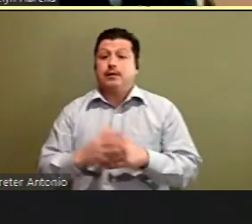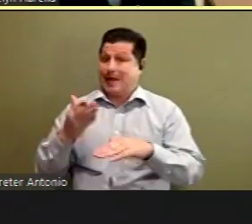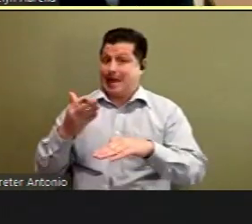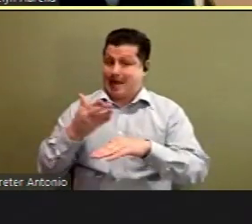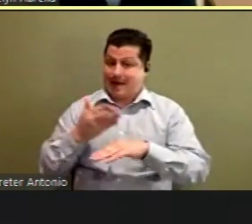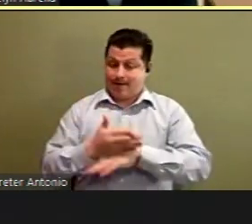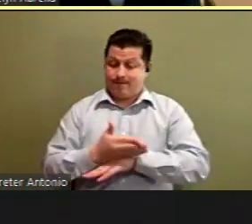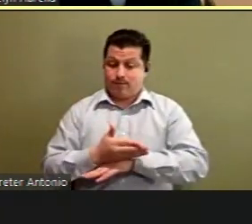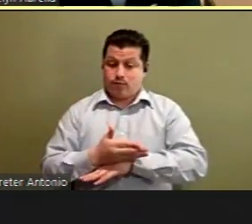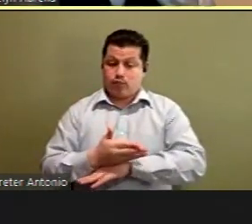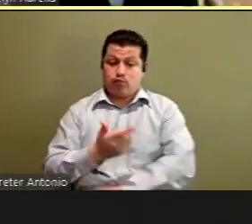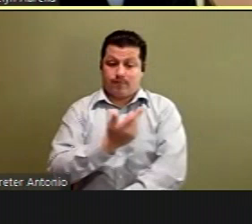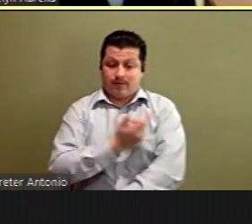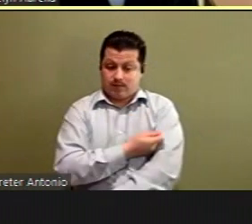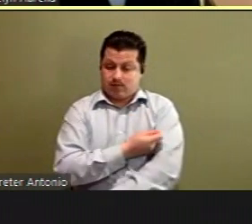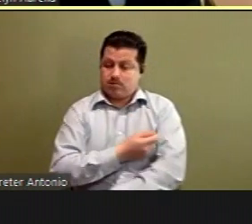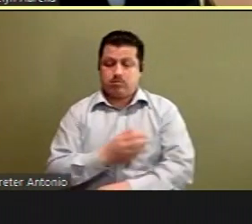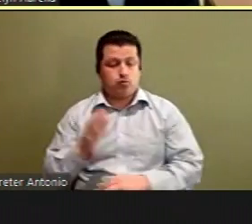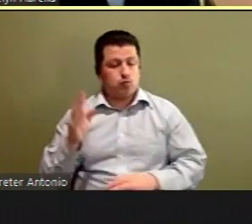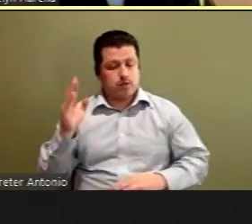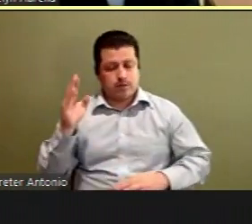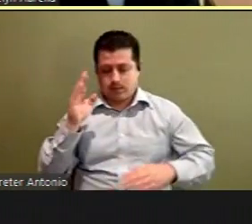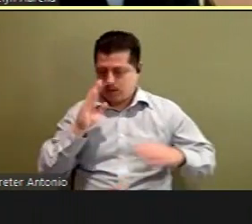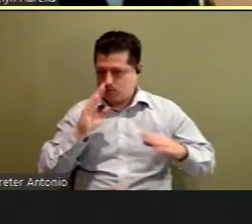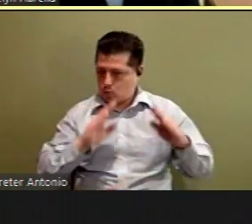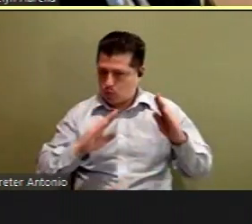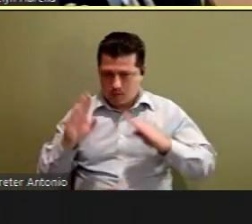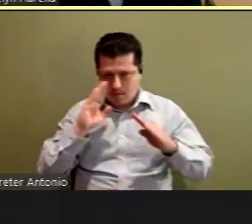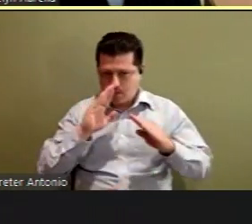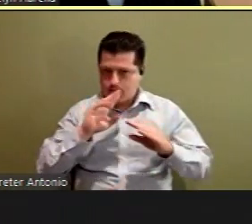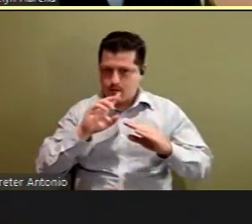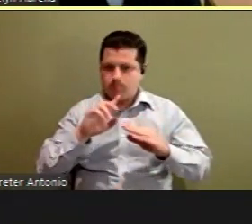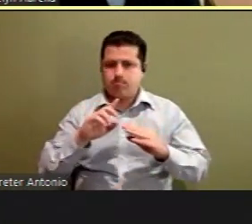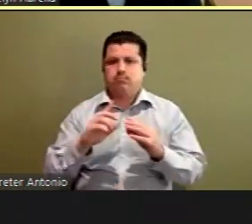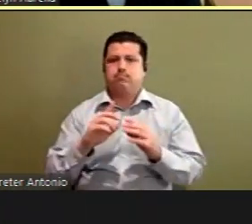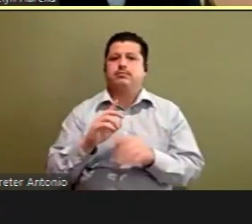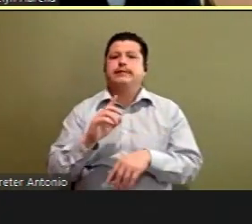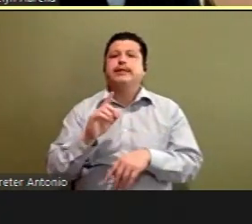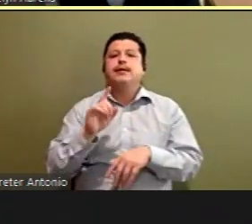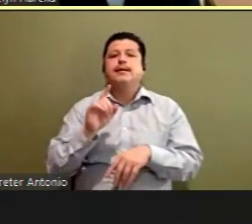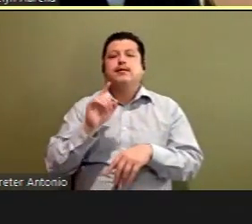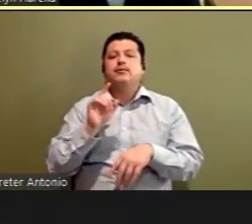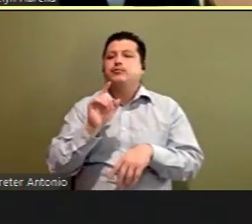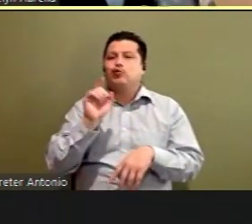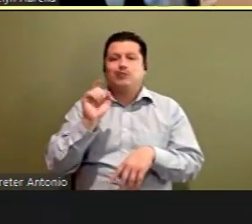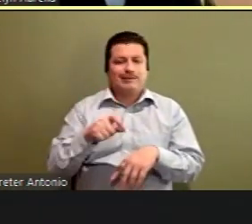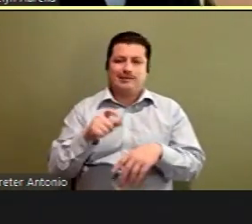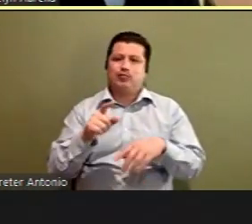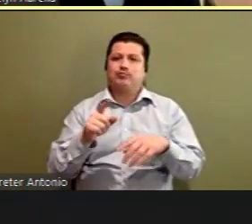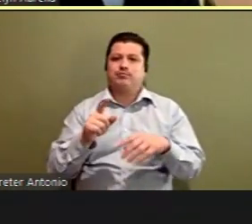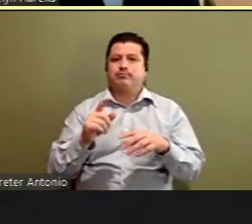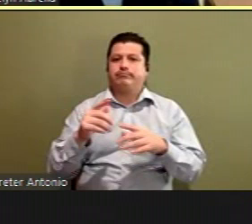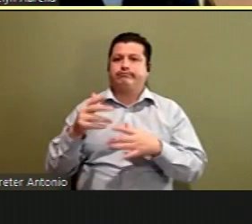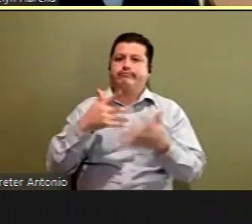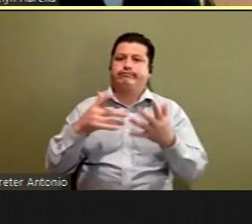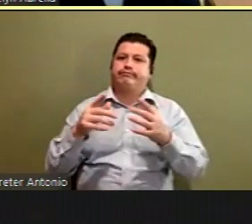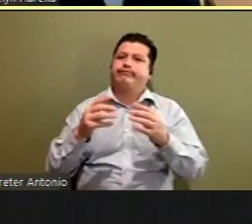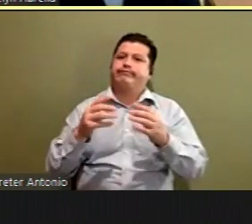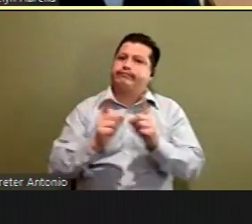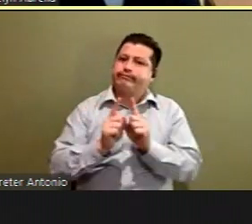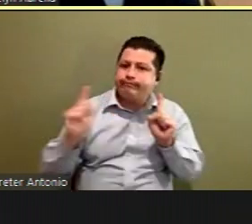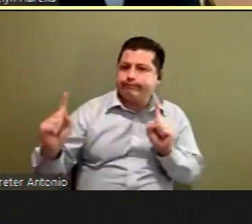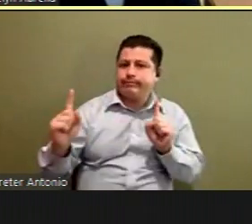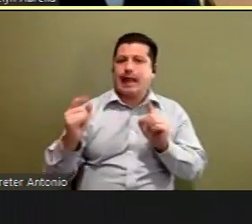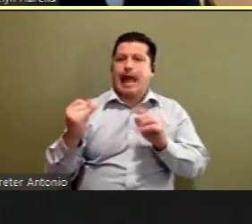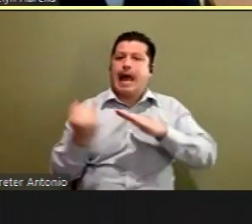you don't have to worry about quarantining like you would if you were not vaccinated, which suggests that the transmission rates are much, much lower if